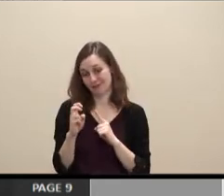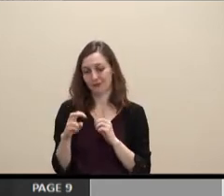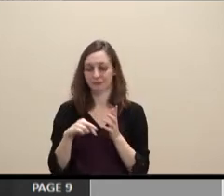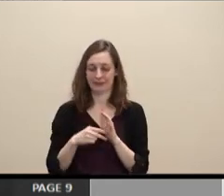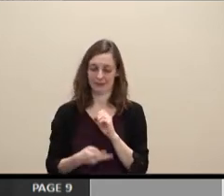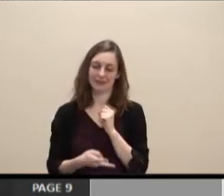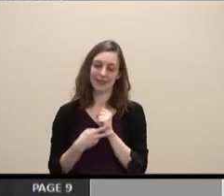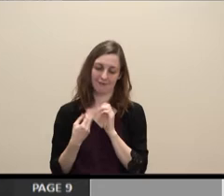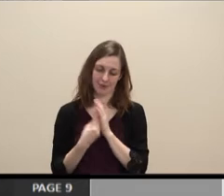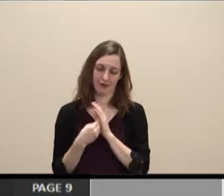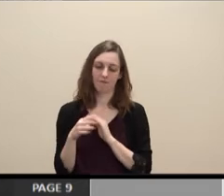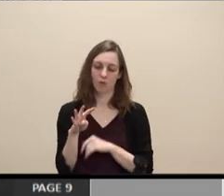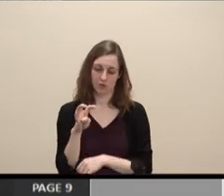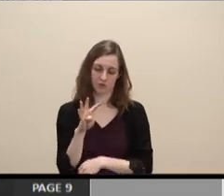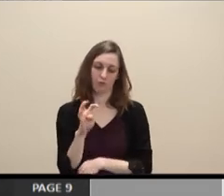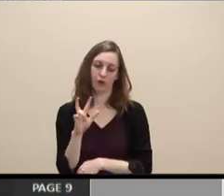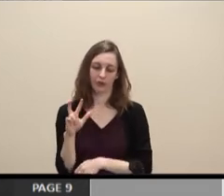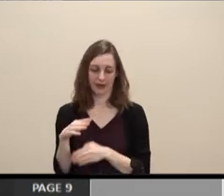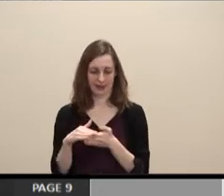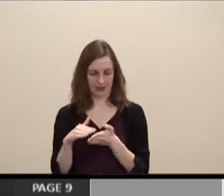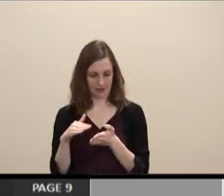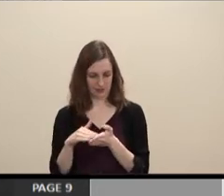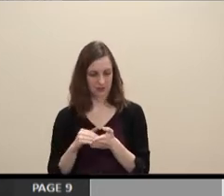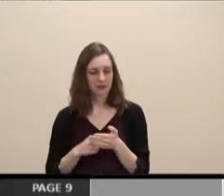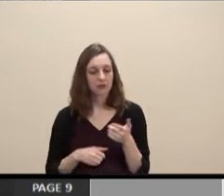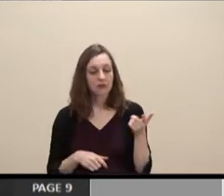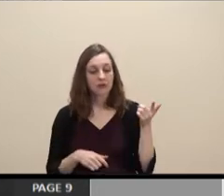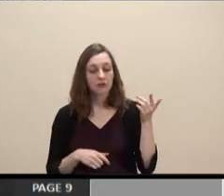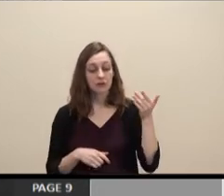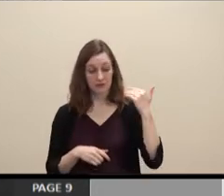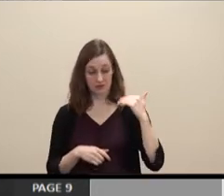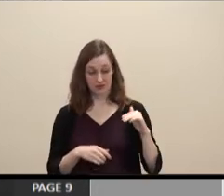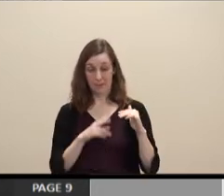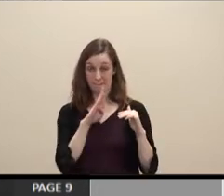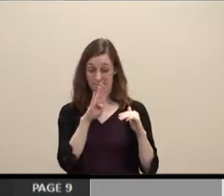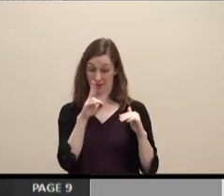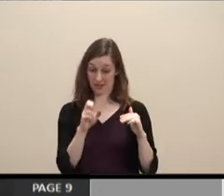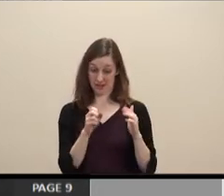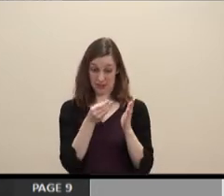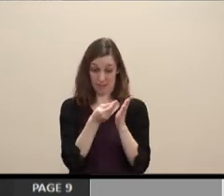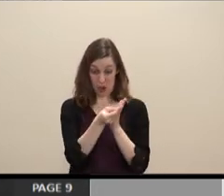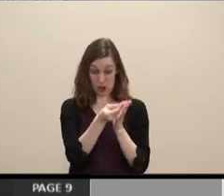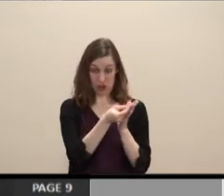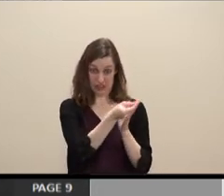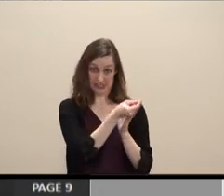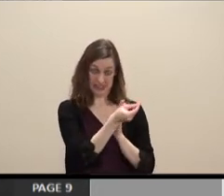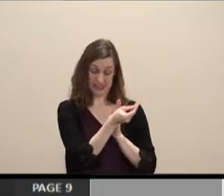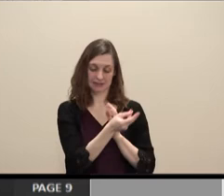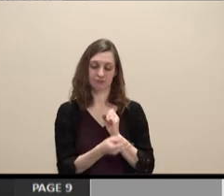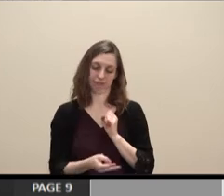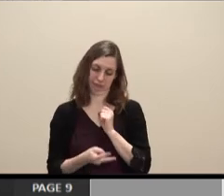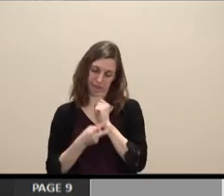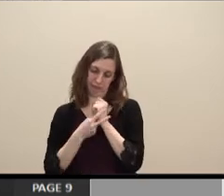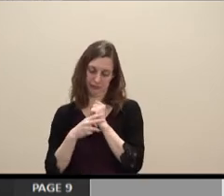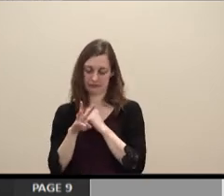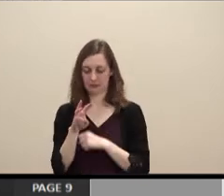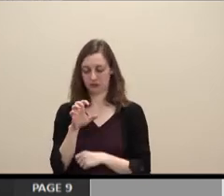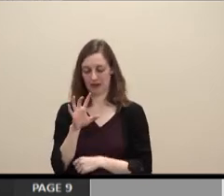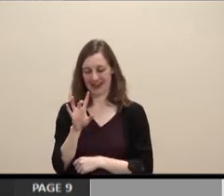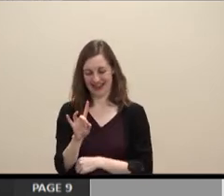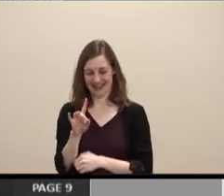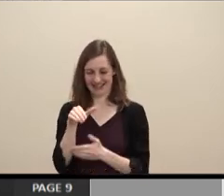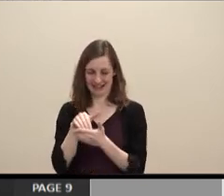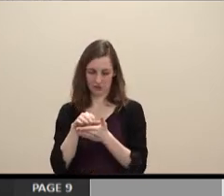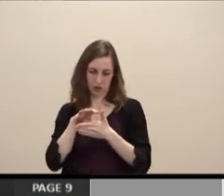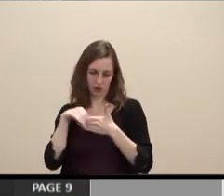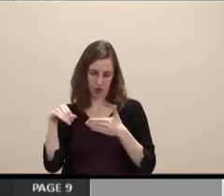$443,000. And then again, our bus purchases, $608,000 that we actually had encumbered from the original budget